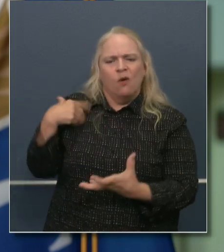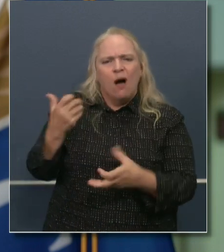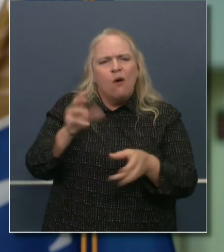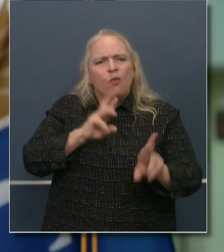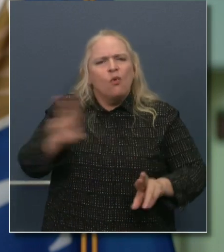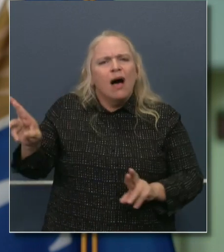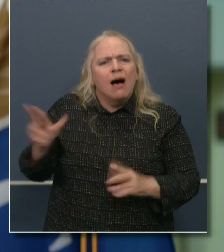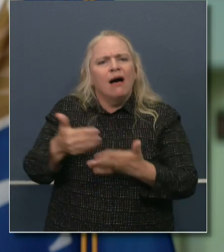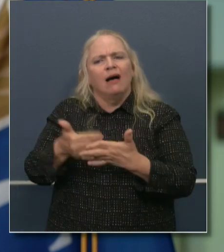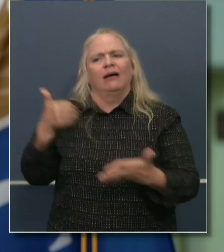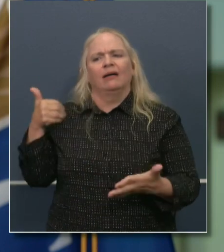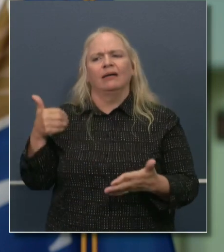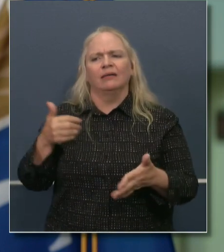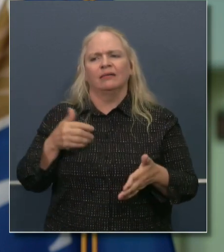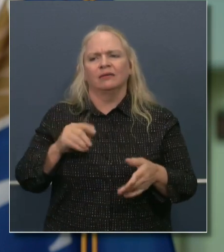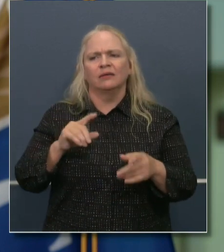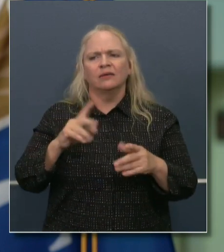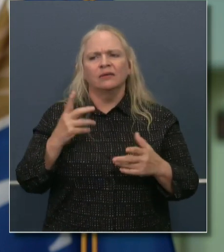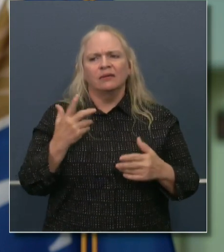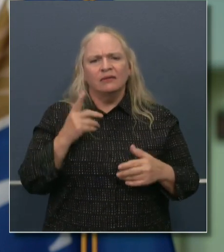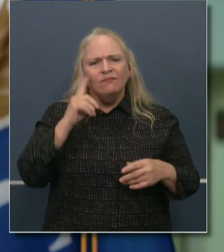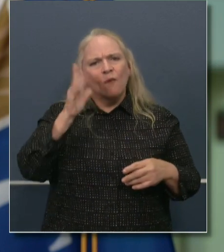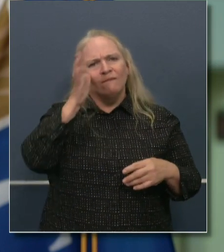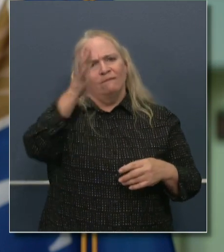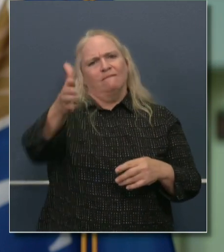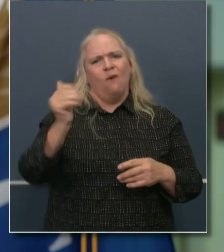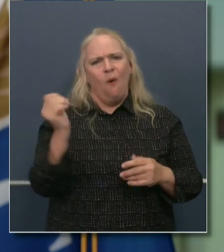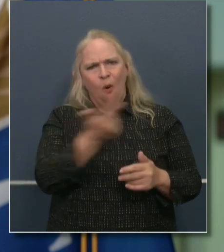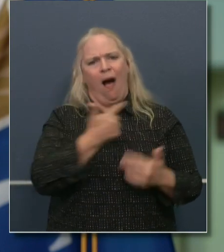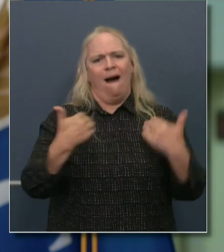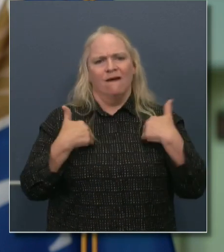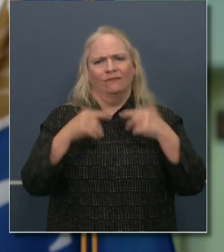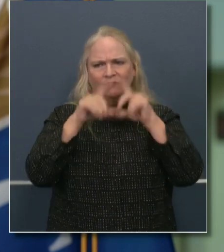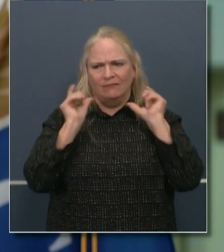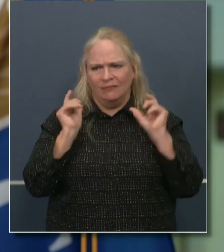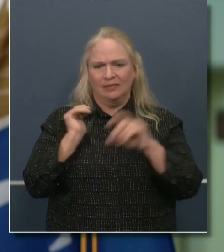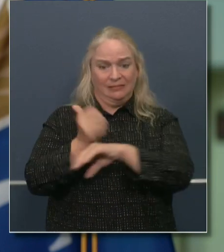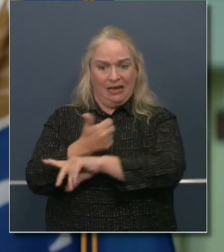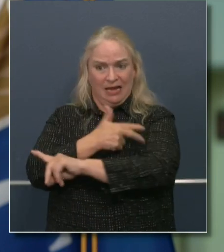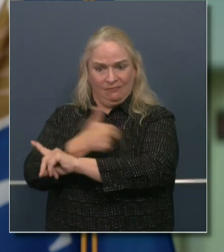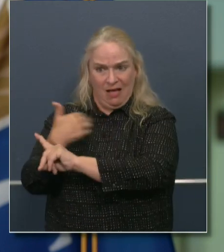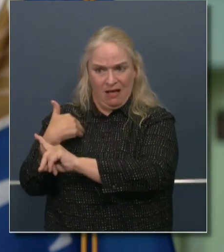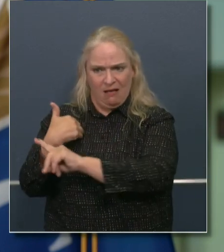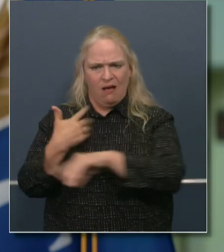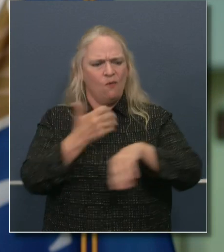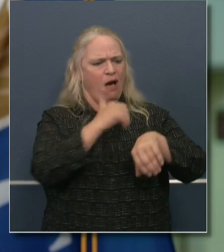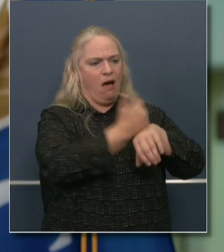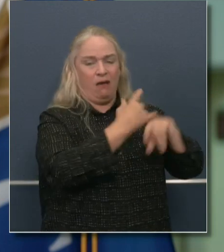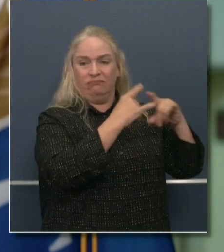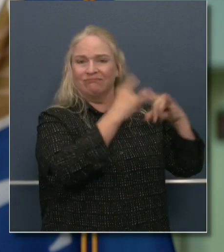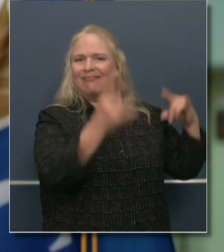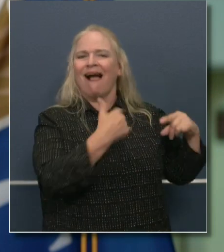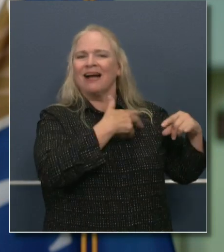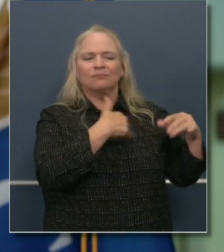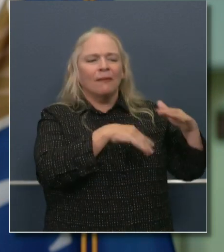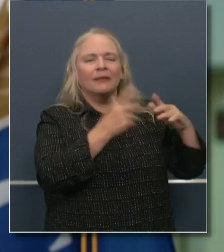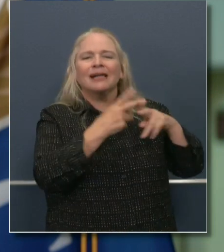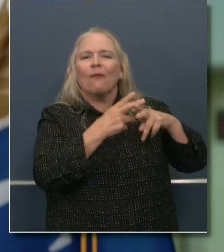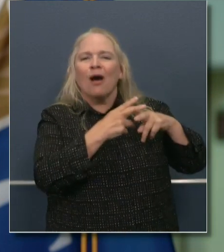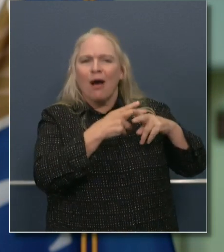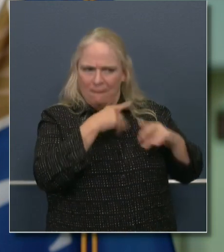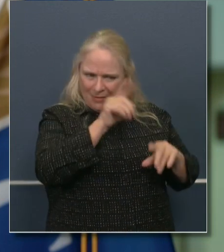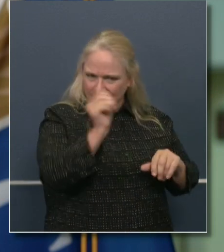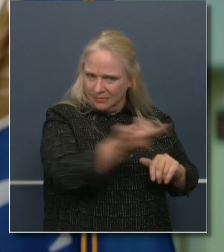state of California in different parts of the state, alternative care facilities, health care personnel that we've been able